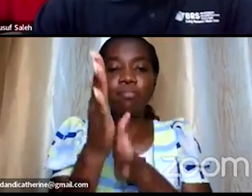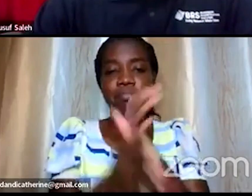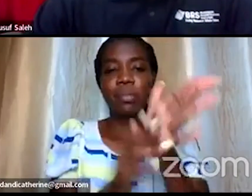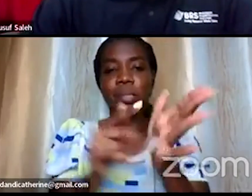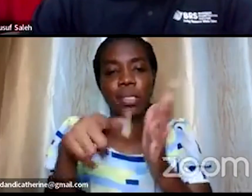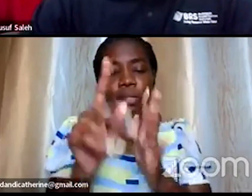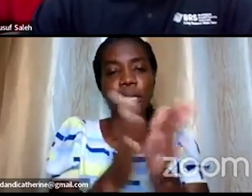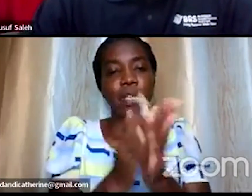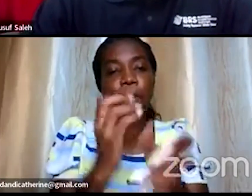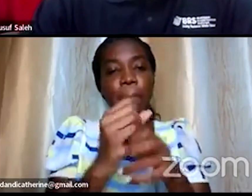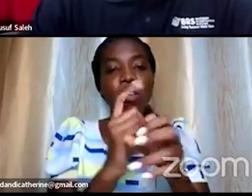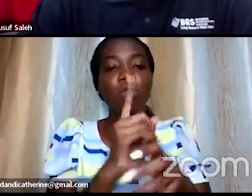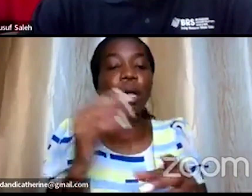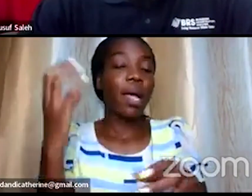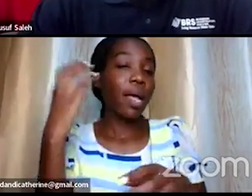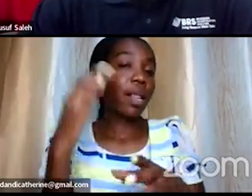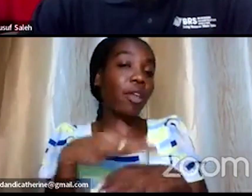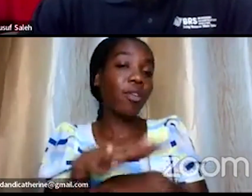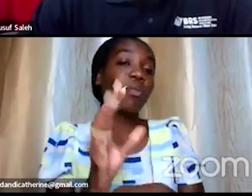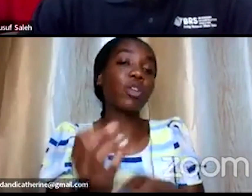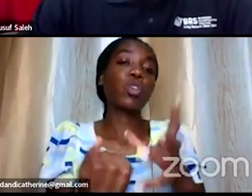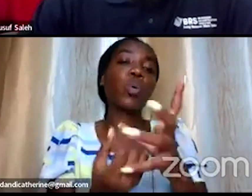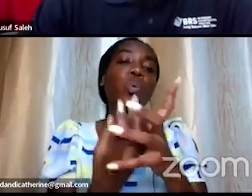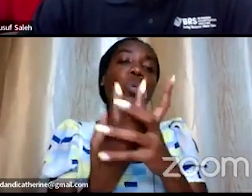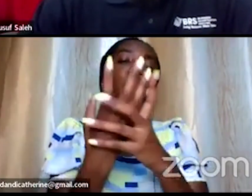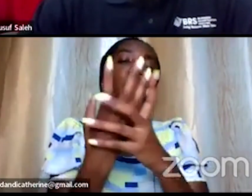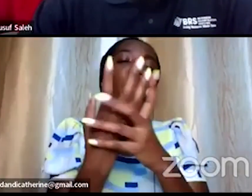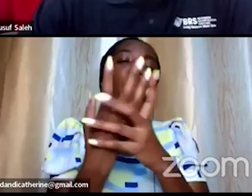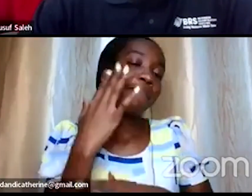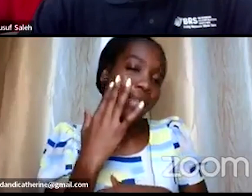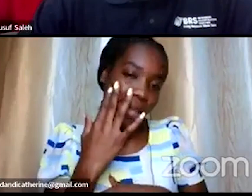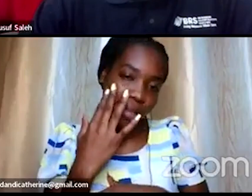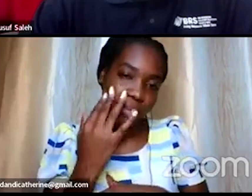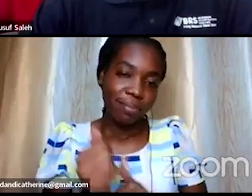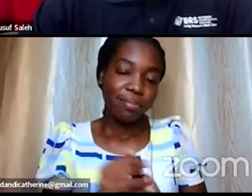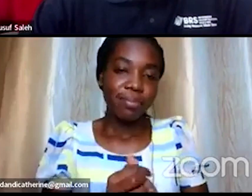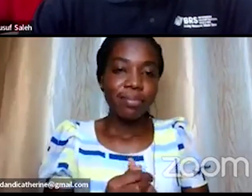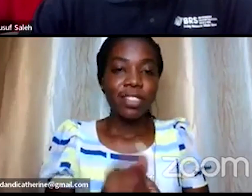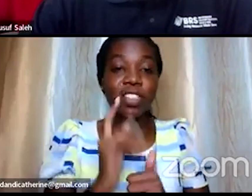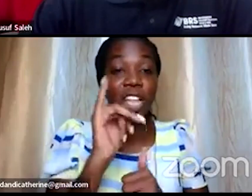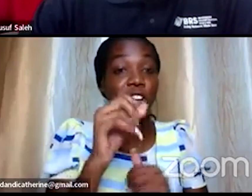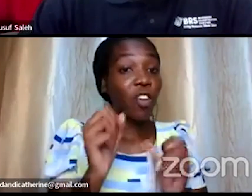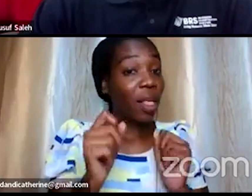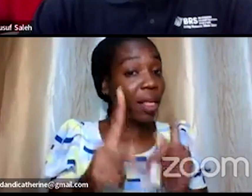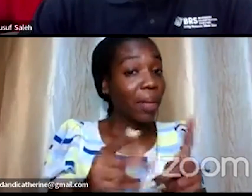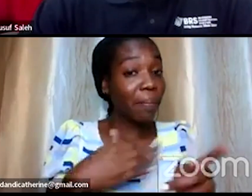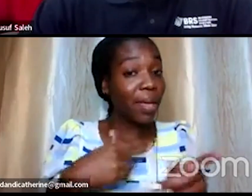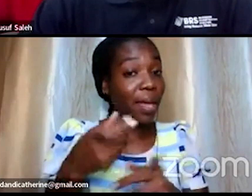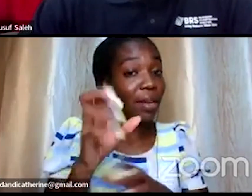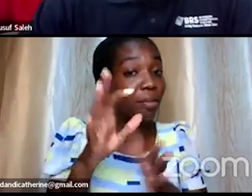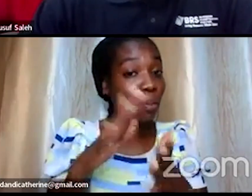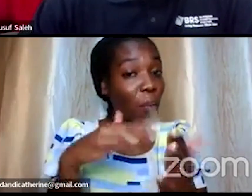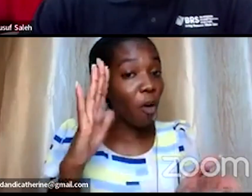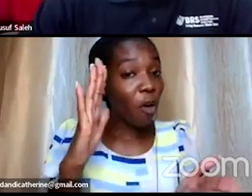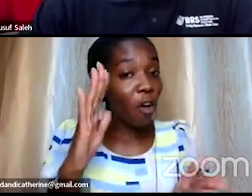to make your career ladder growing day to day. Is that okay, Grace? Should I add more? I have a